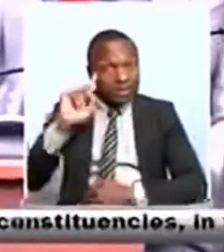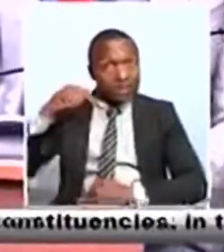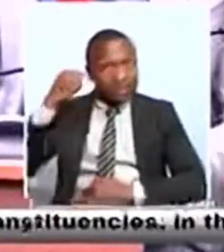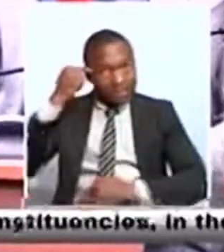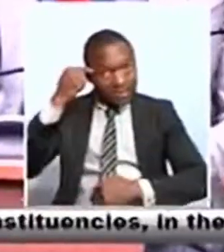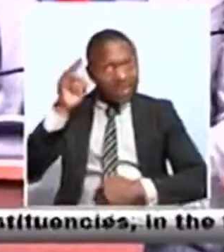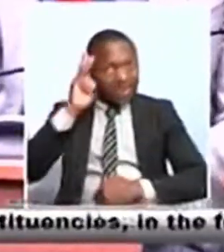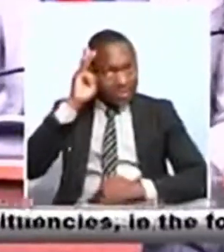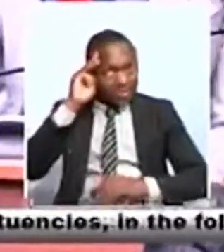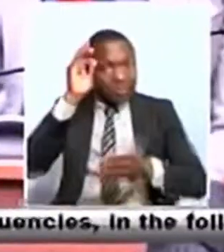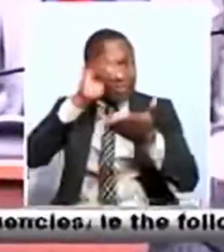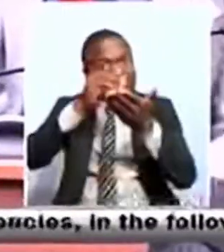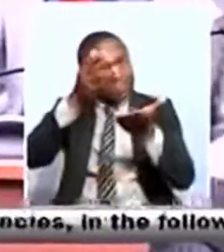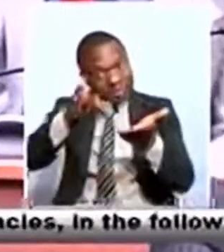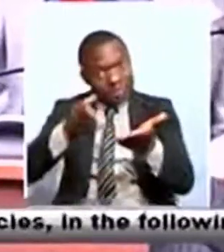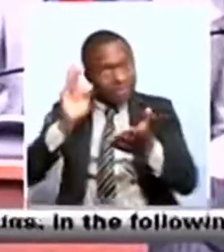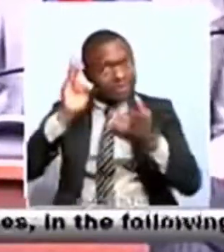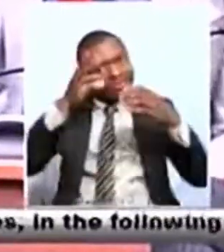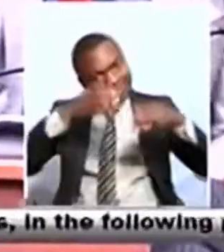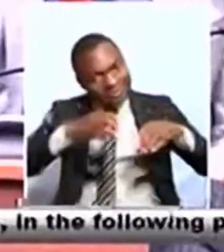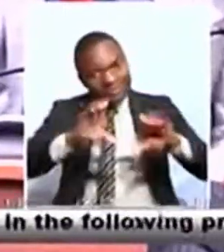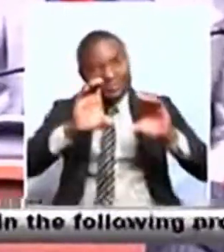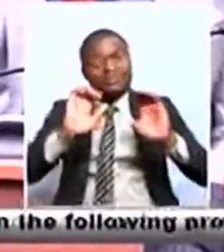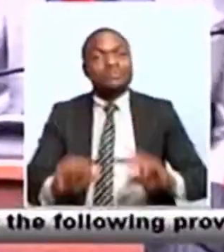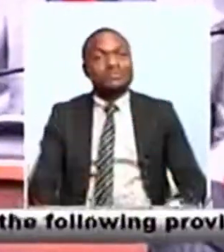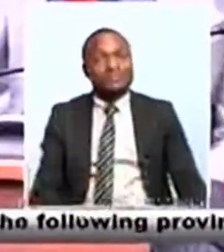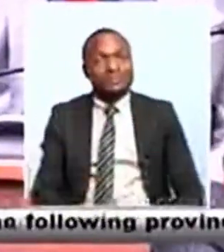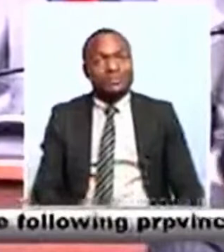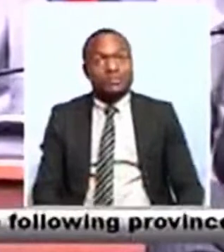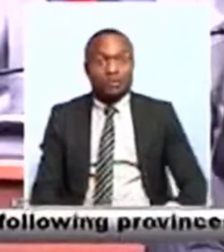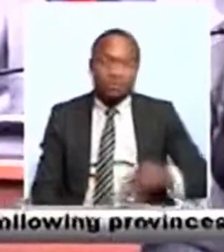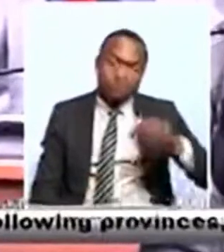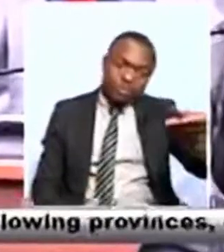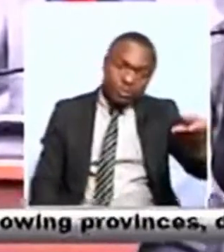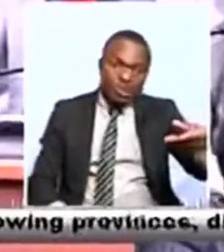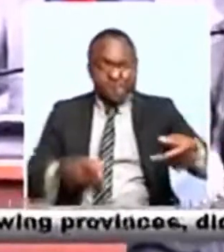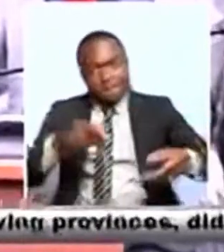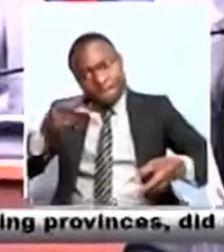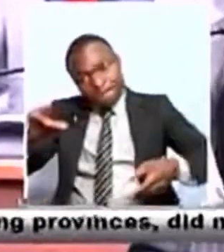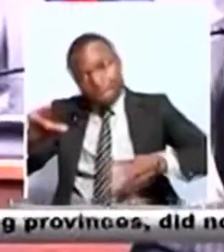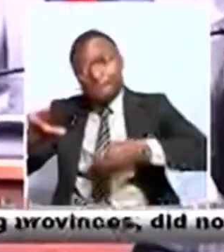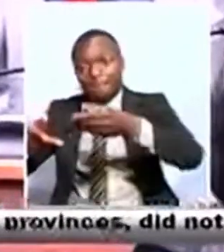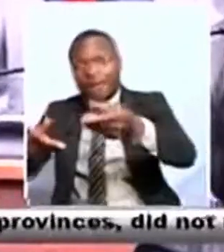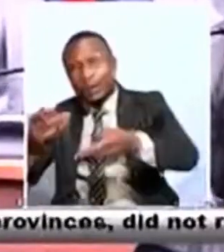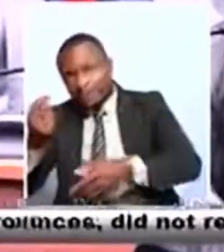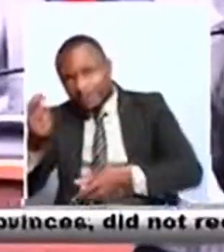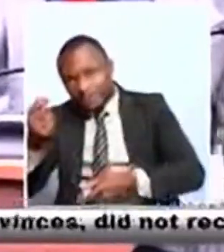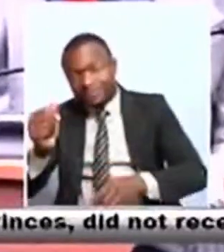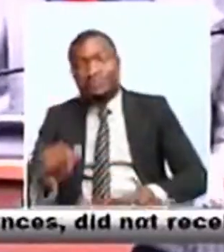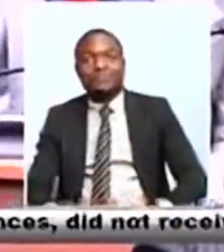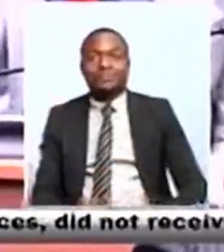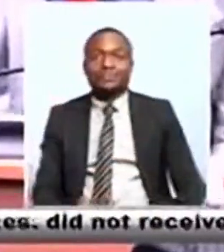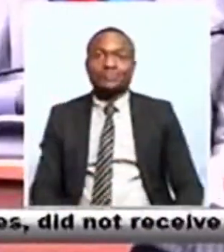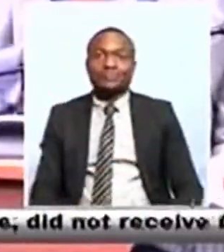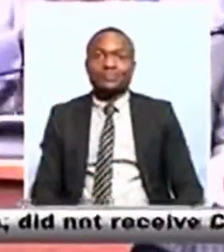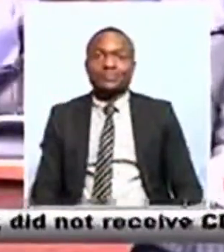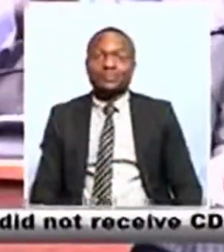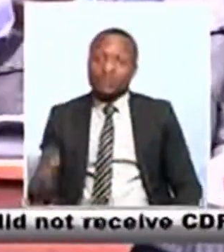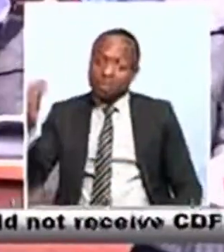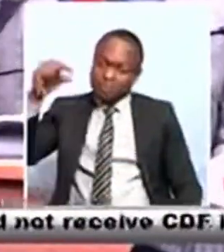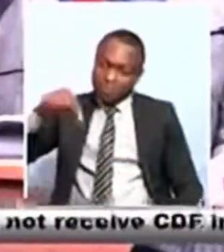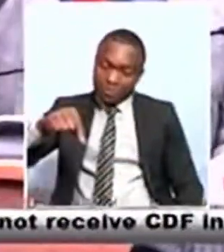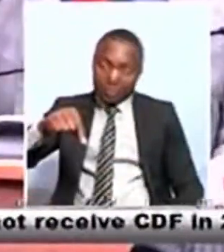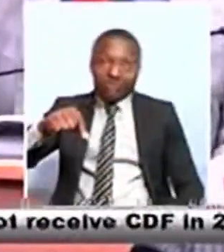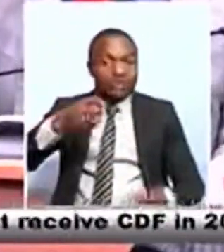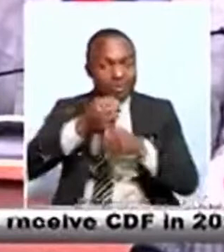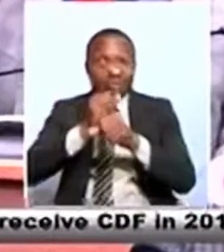in place, we shall continue to disburse the funds quarterly and